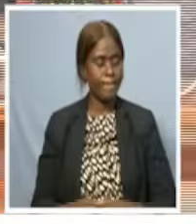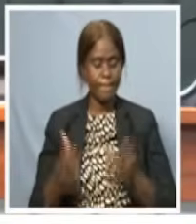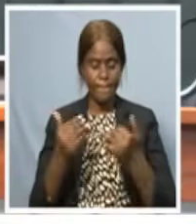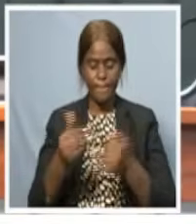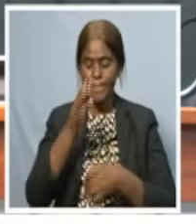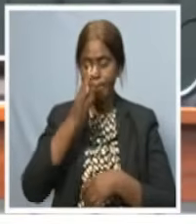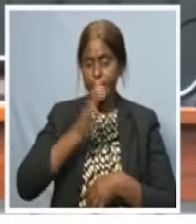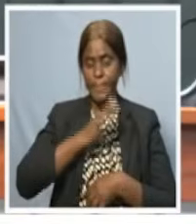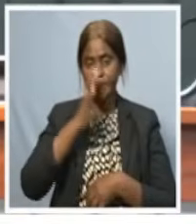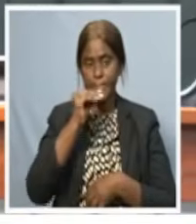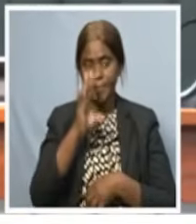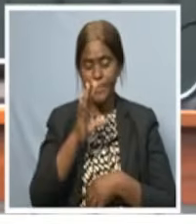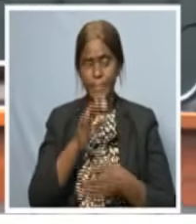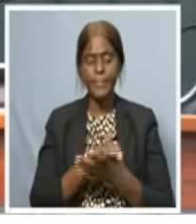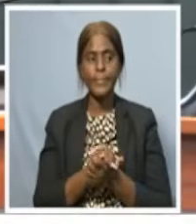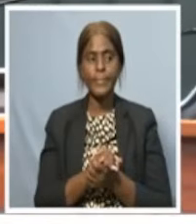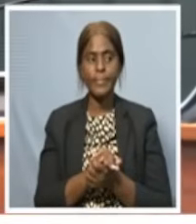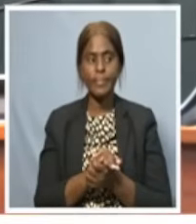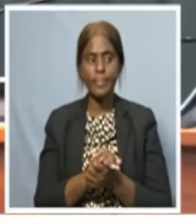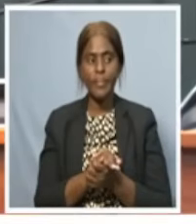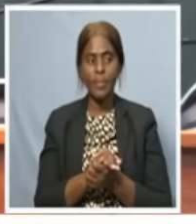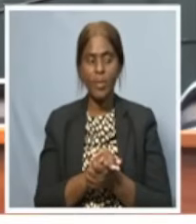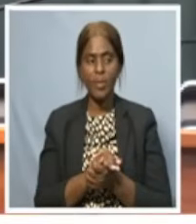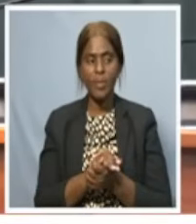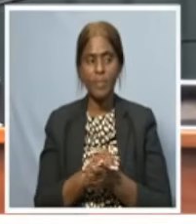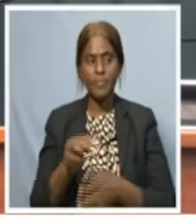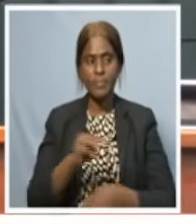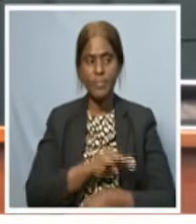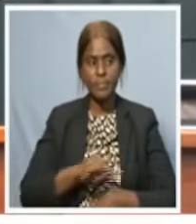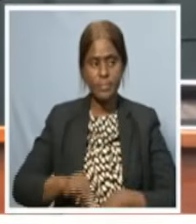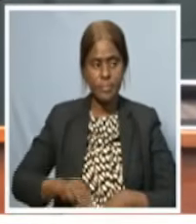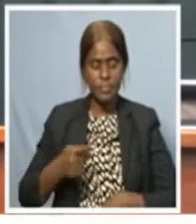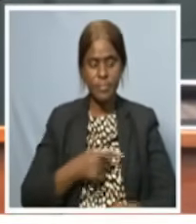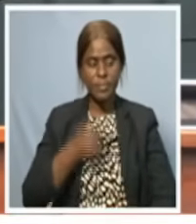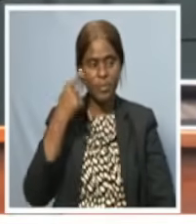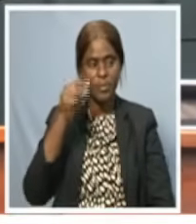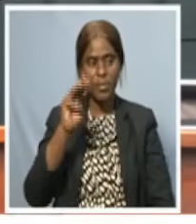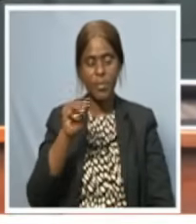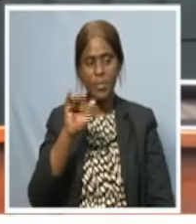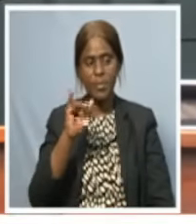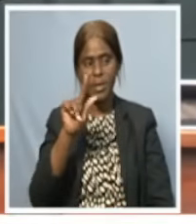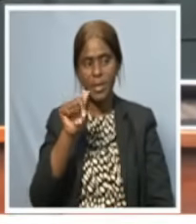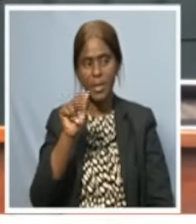Now, Madam Speaker. The Honorable Member for Milanzi.